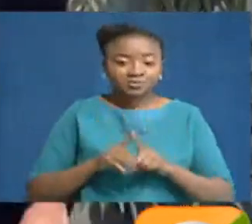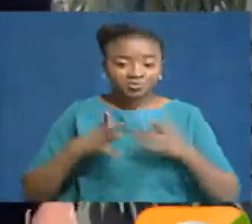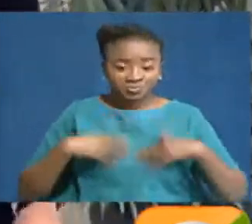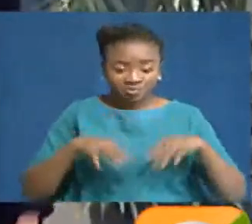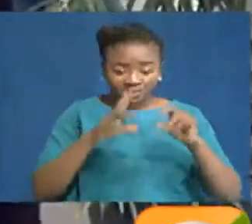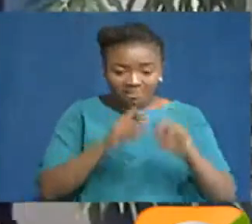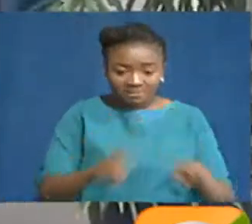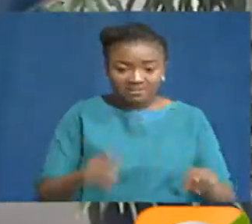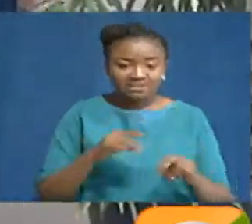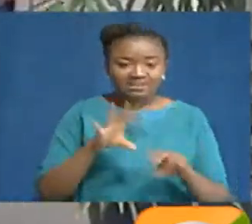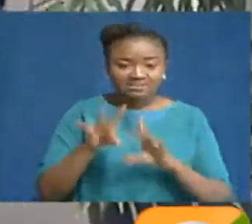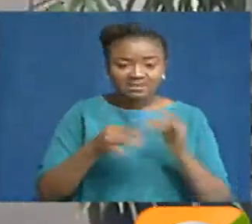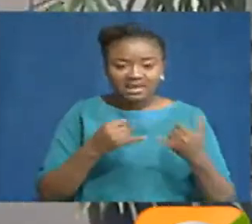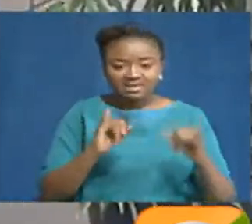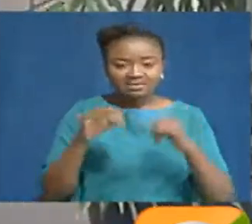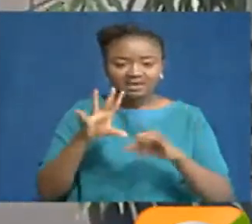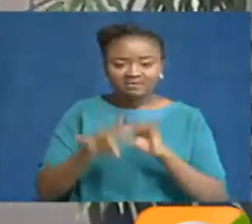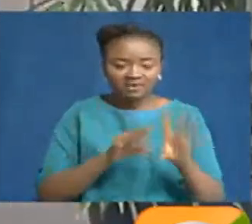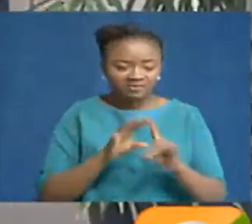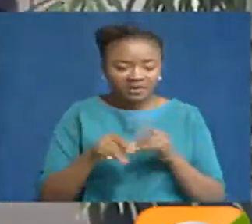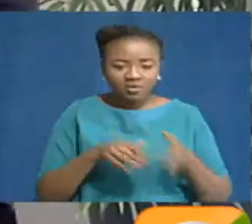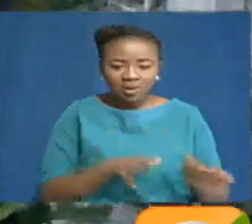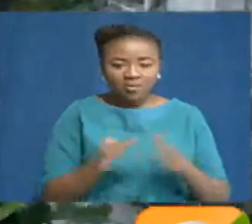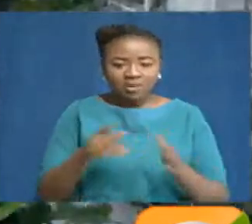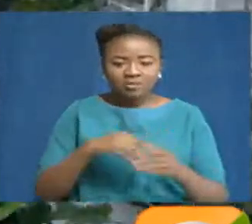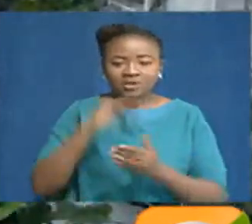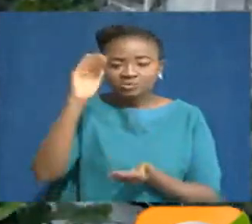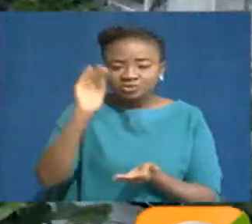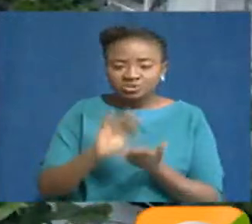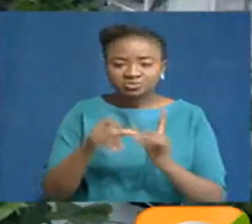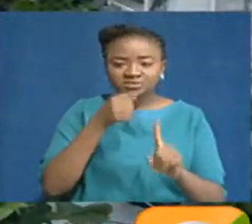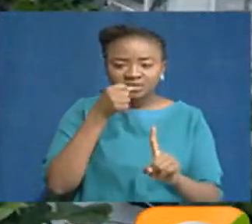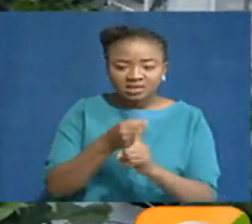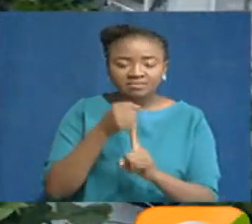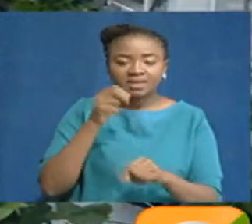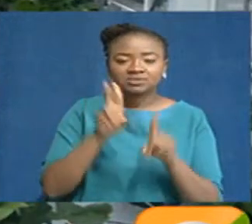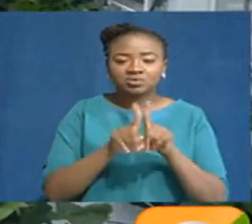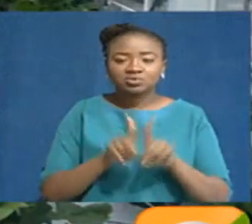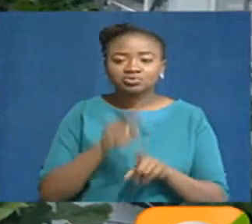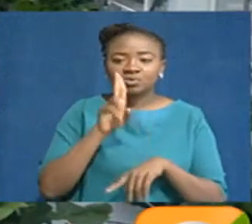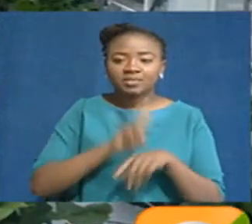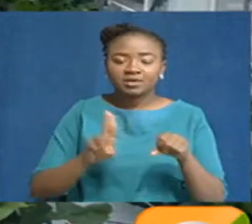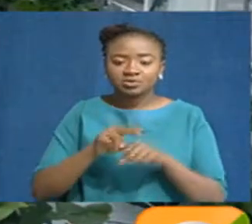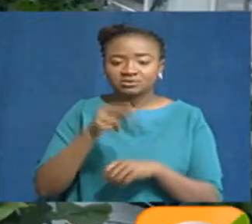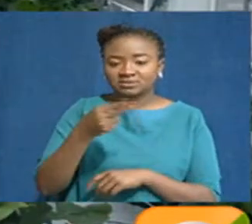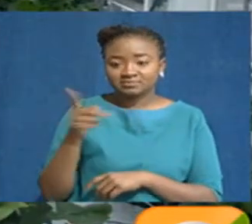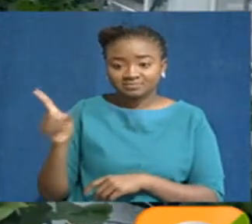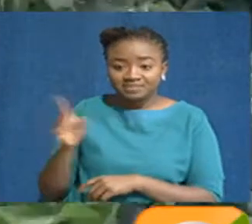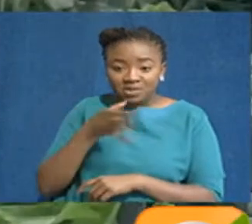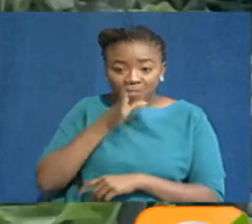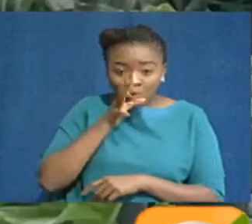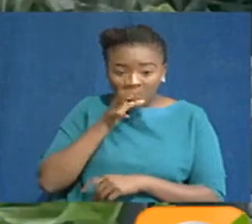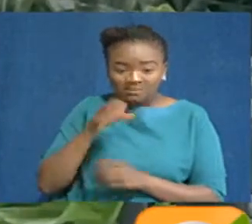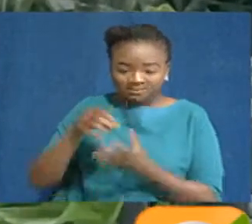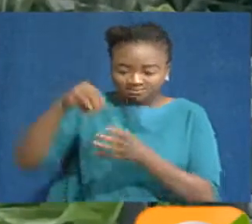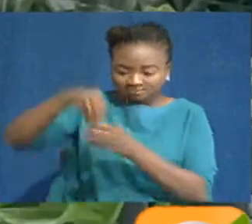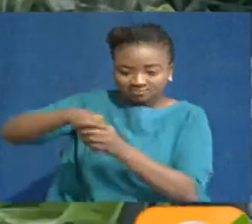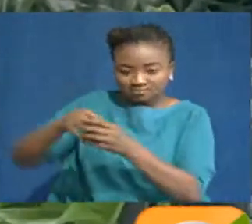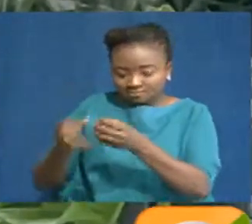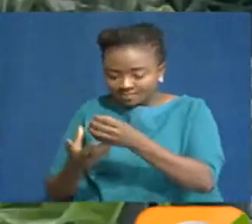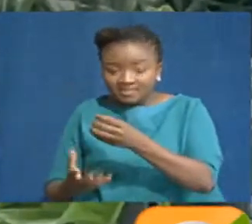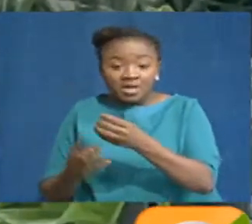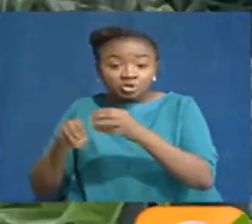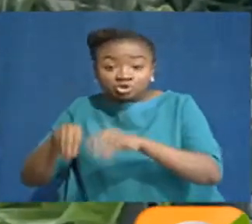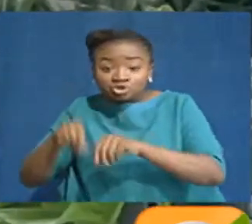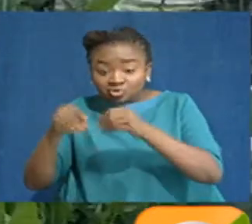to reduce environmental impact, experimenting with hydroponic systems that allow plants to grow without soil, and using